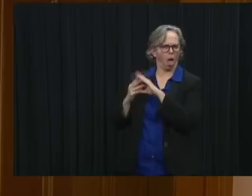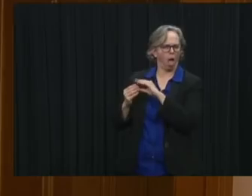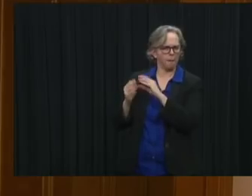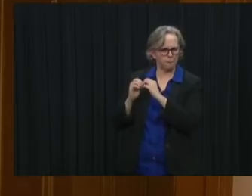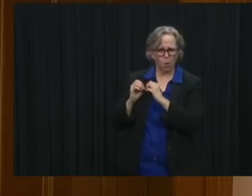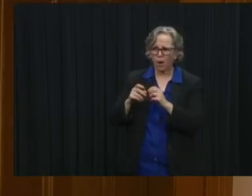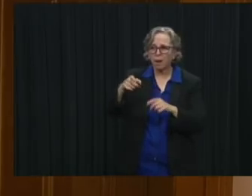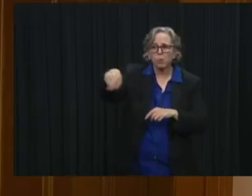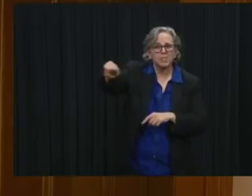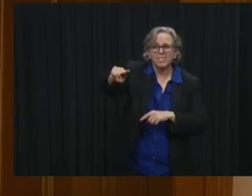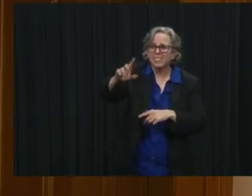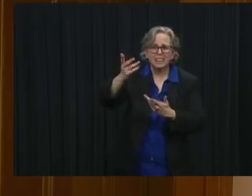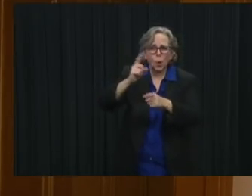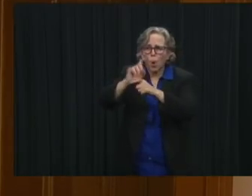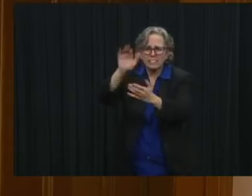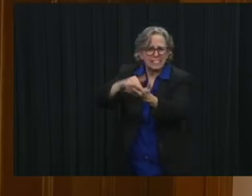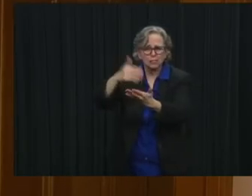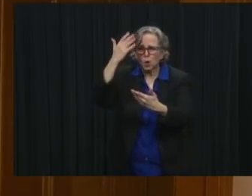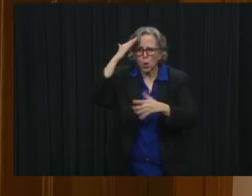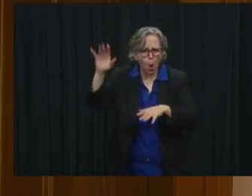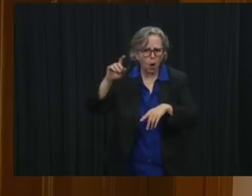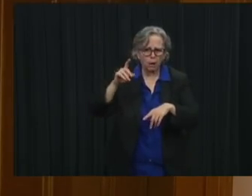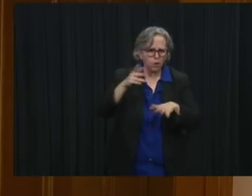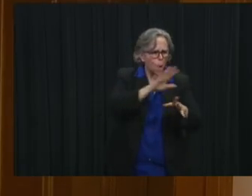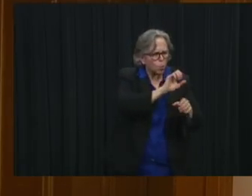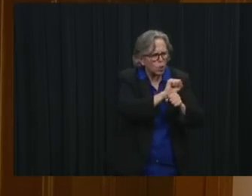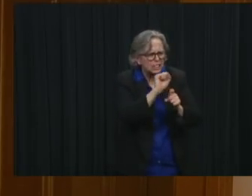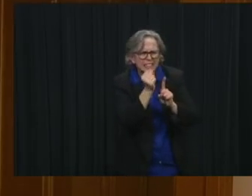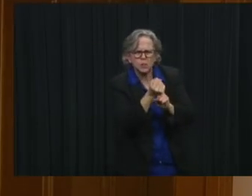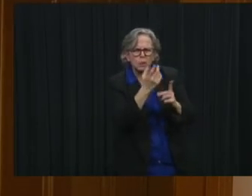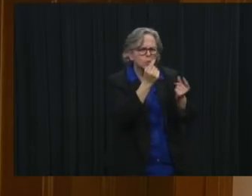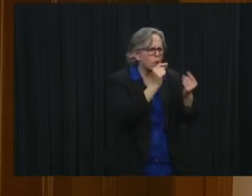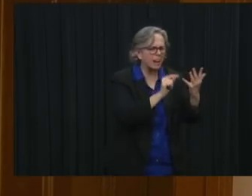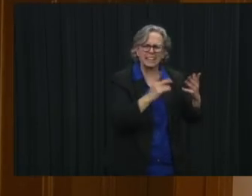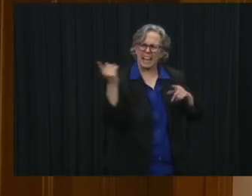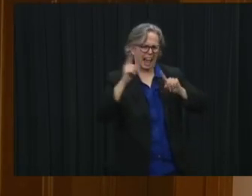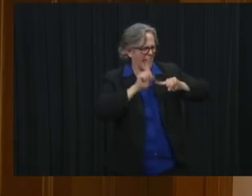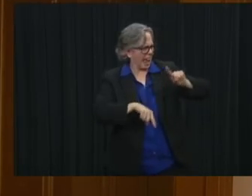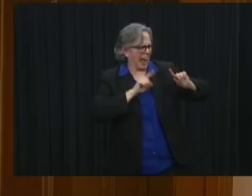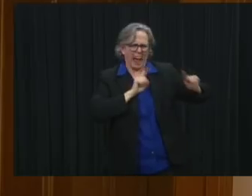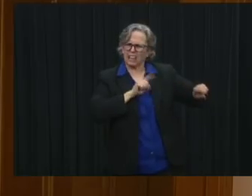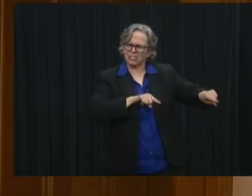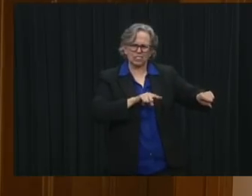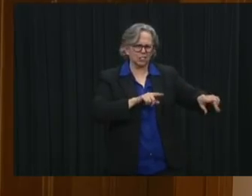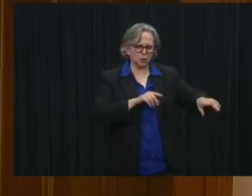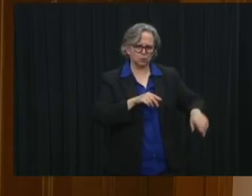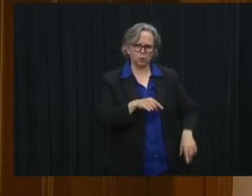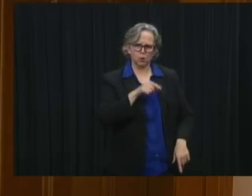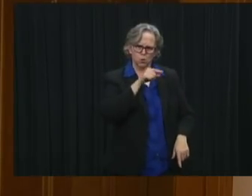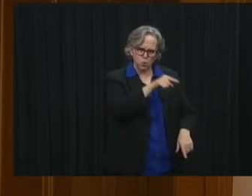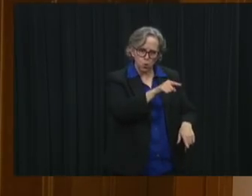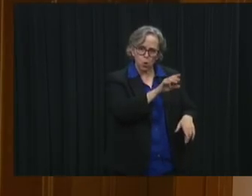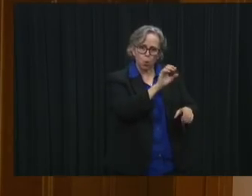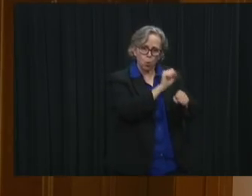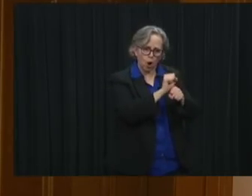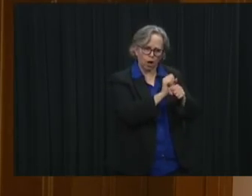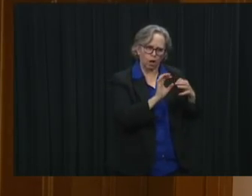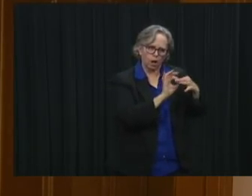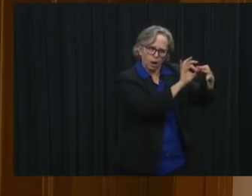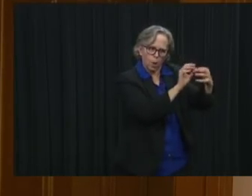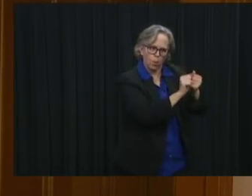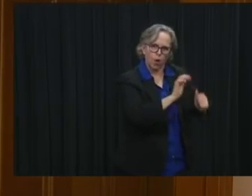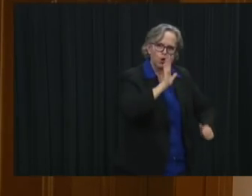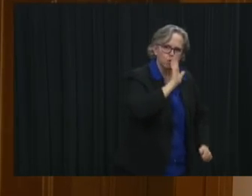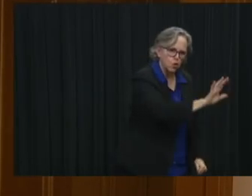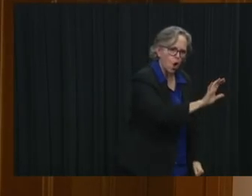workplace situation. We really want you to be working with your employer on that. But there is a lot of